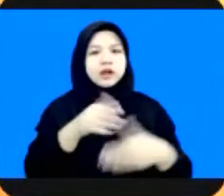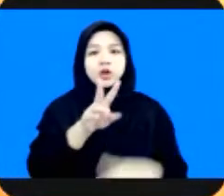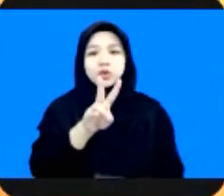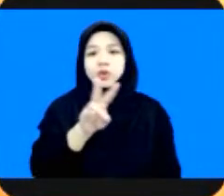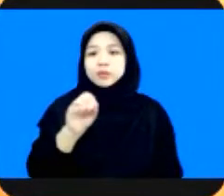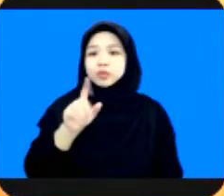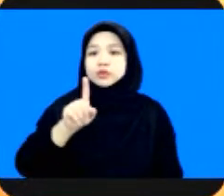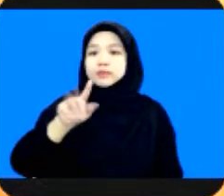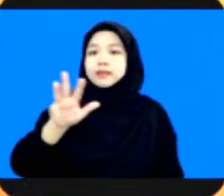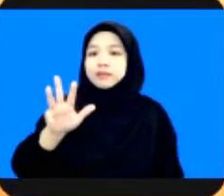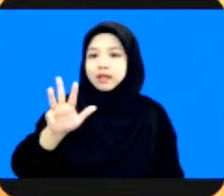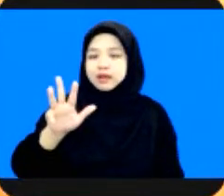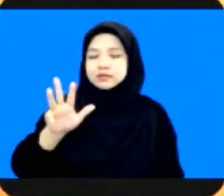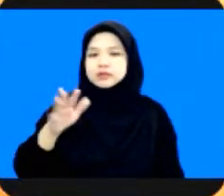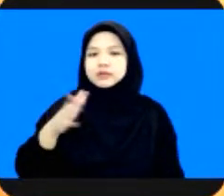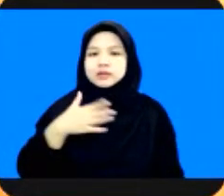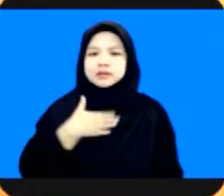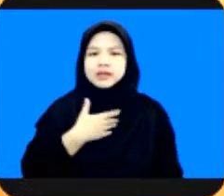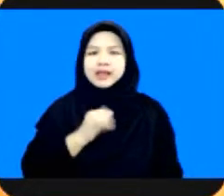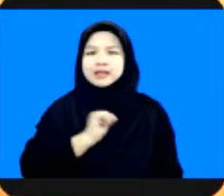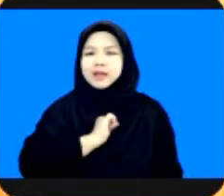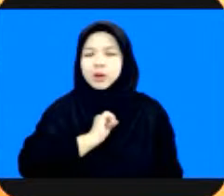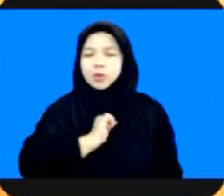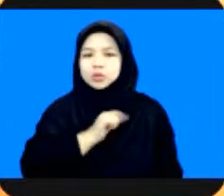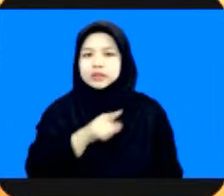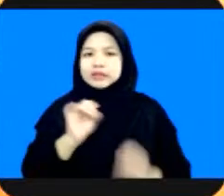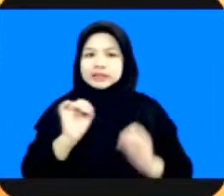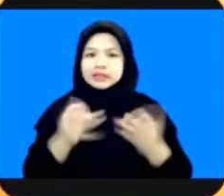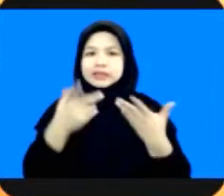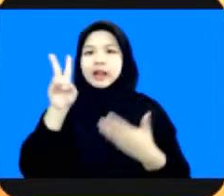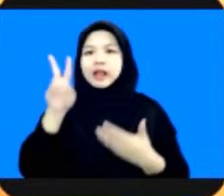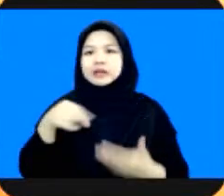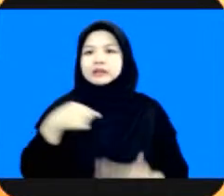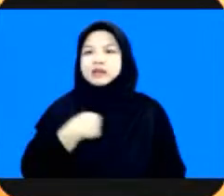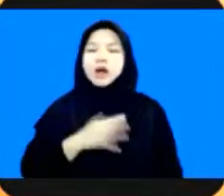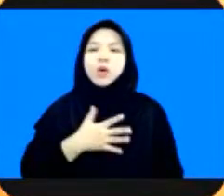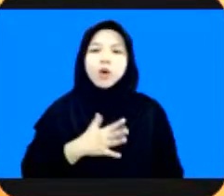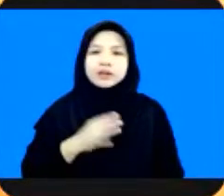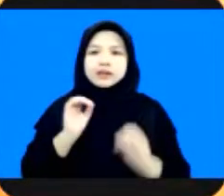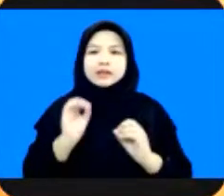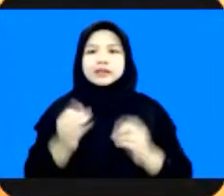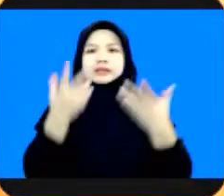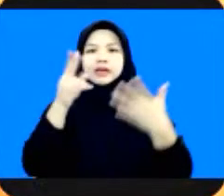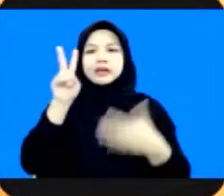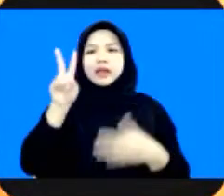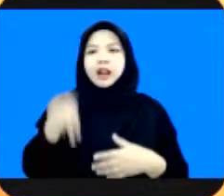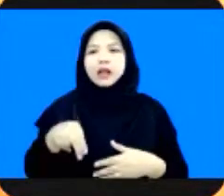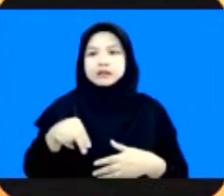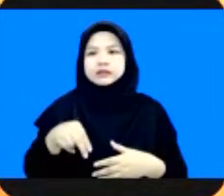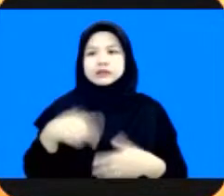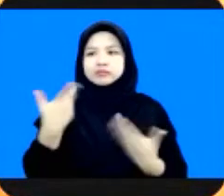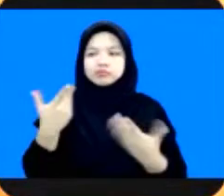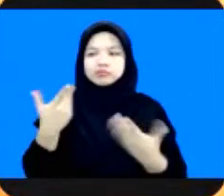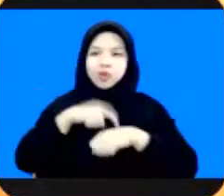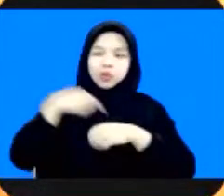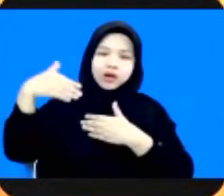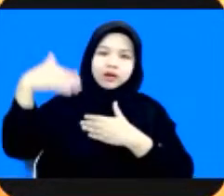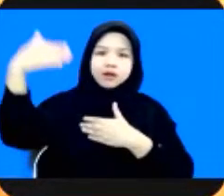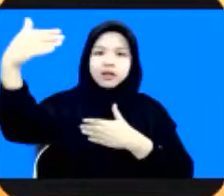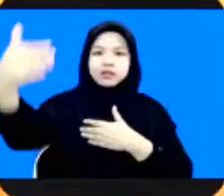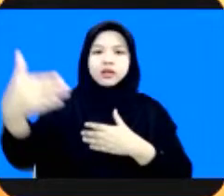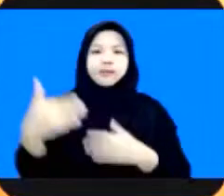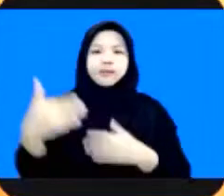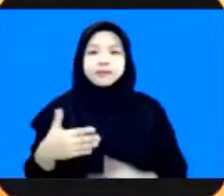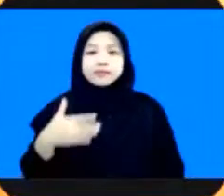be happen in the following elections. So I think